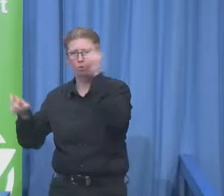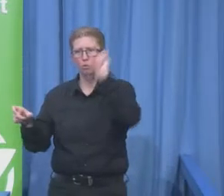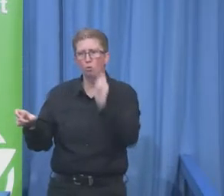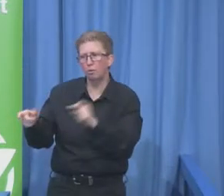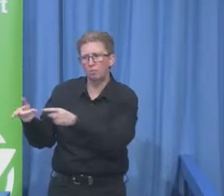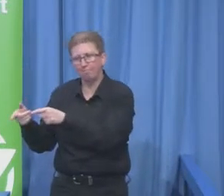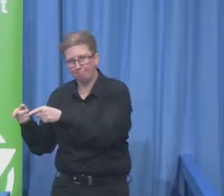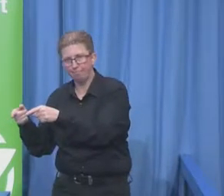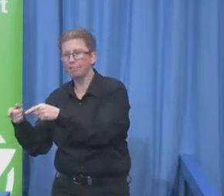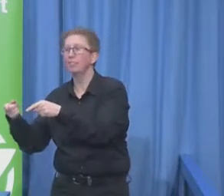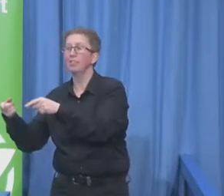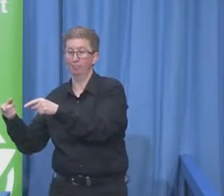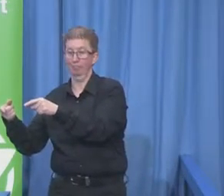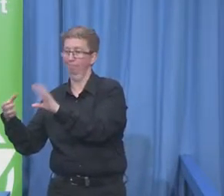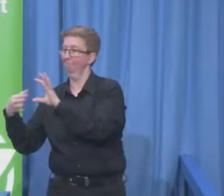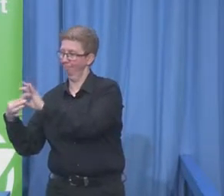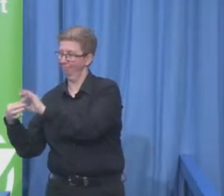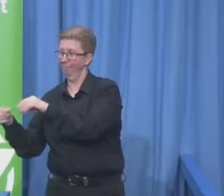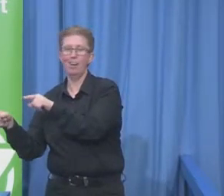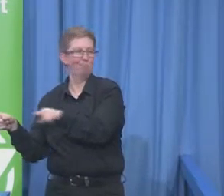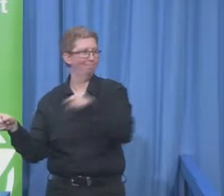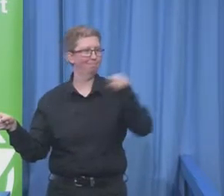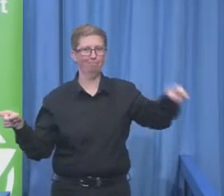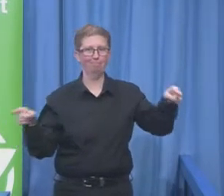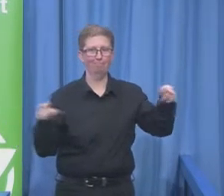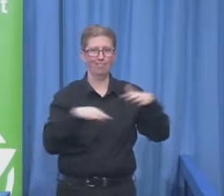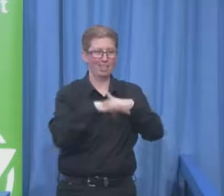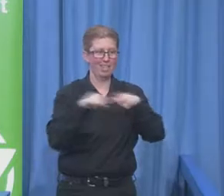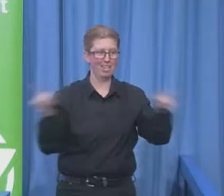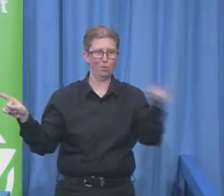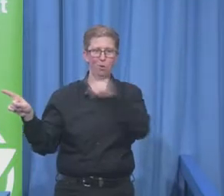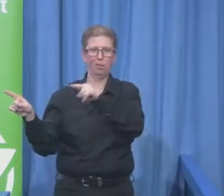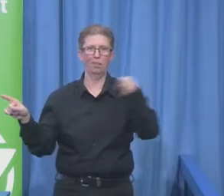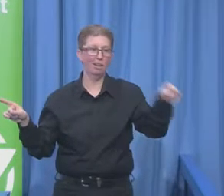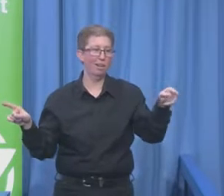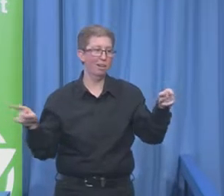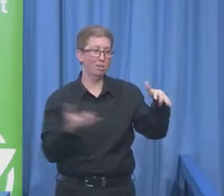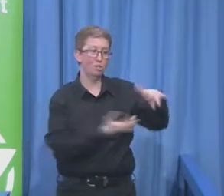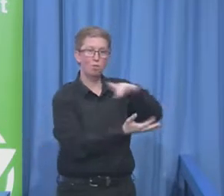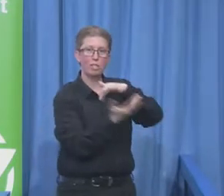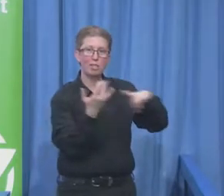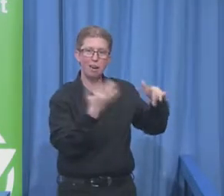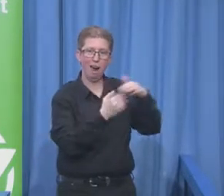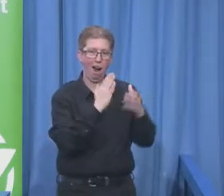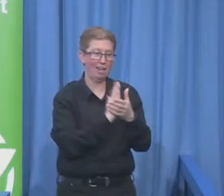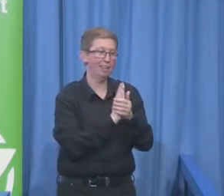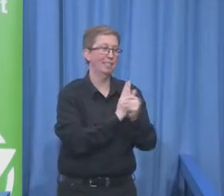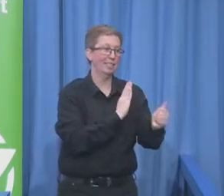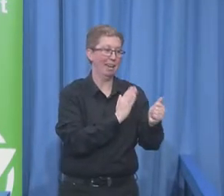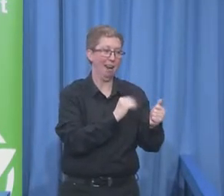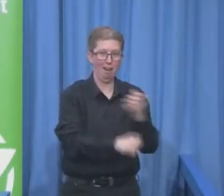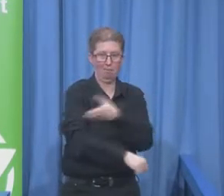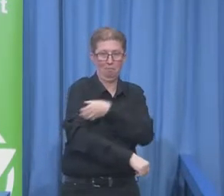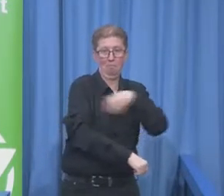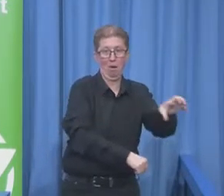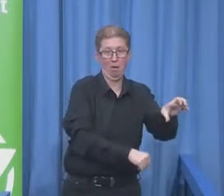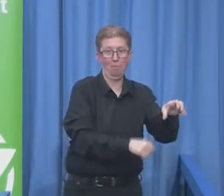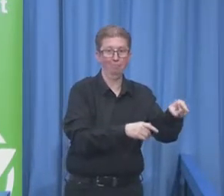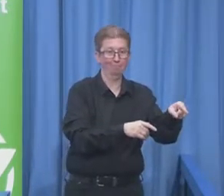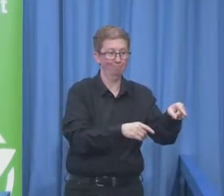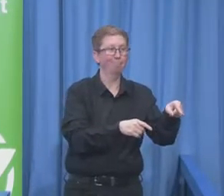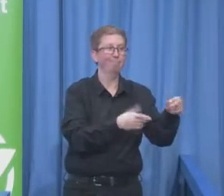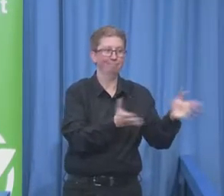students to come in an apprenticeship and on the job training. They help students to find a job or to set up their